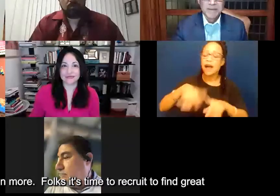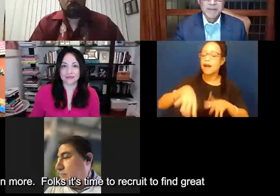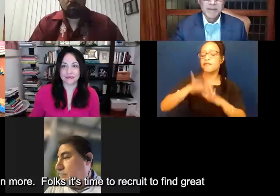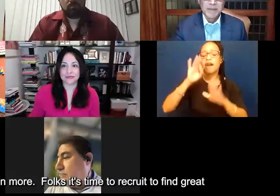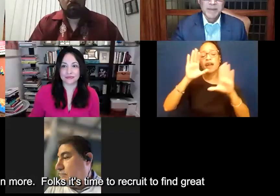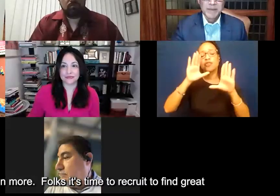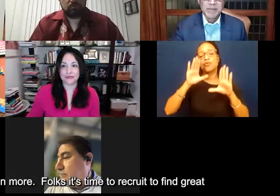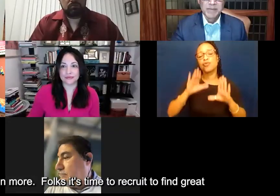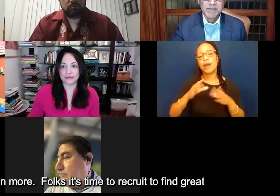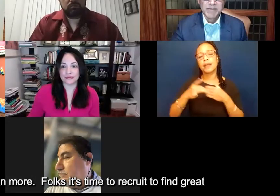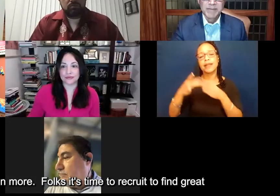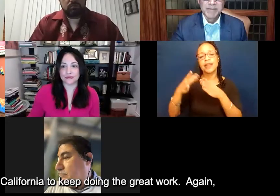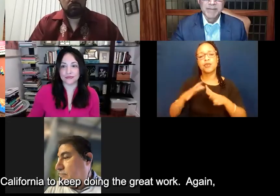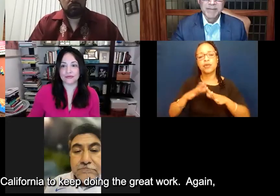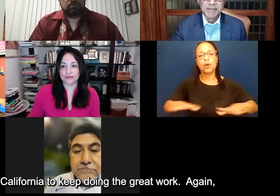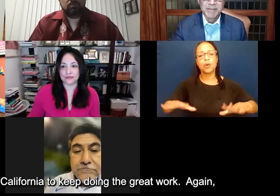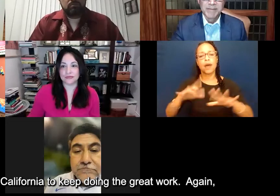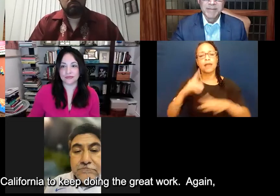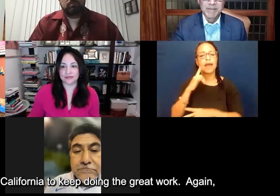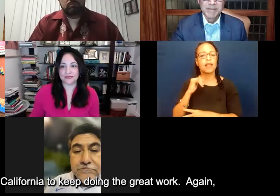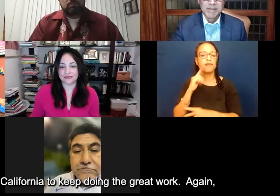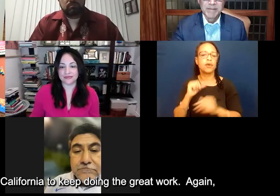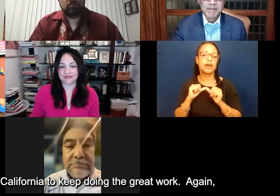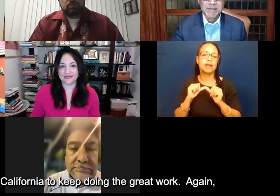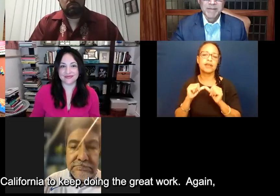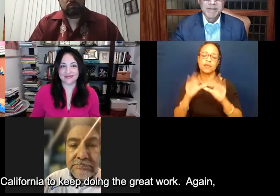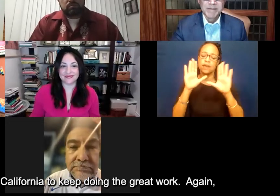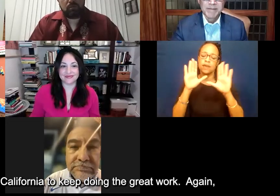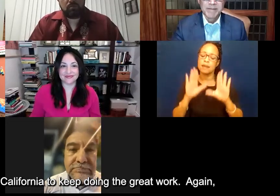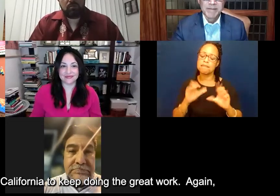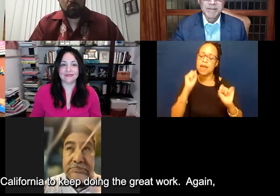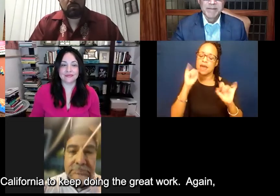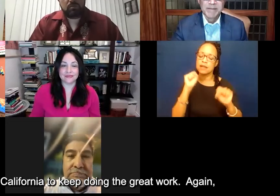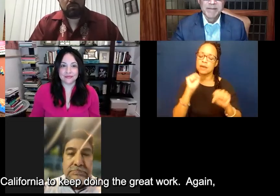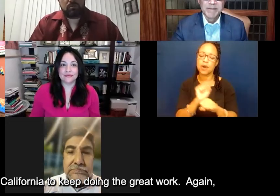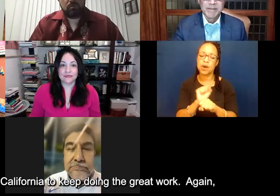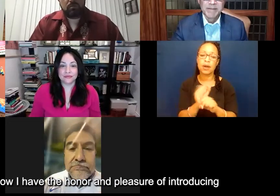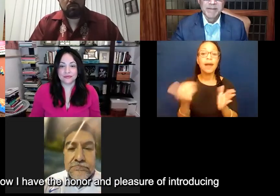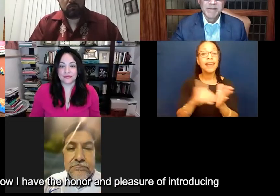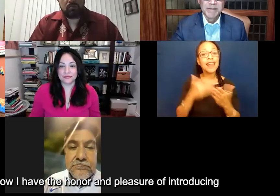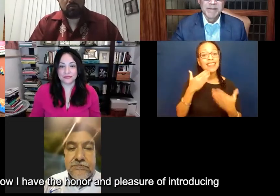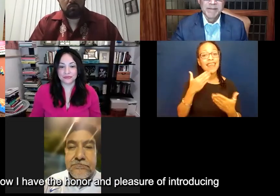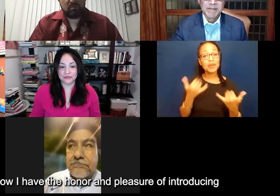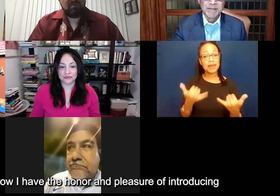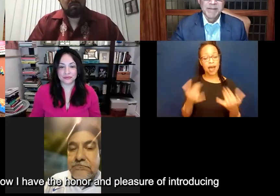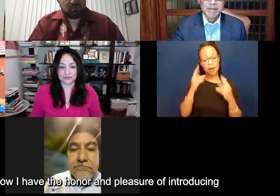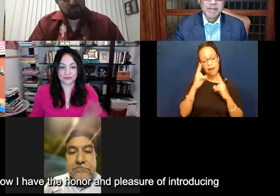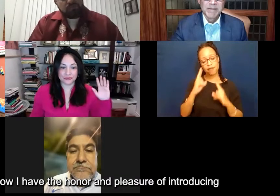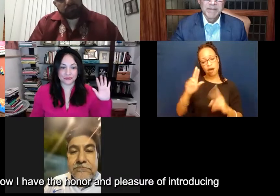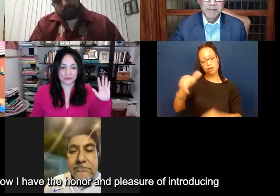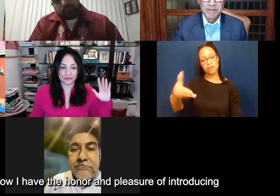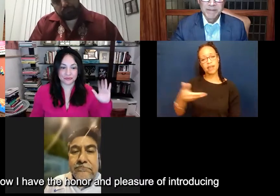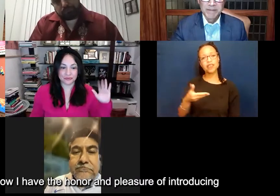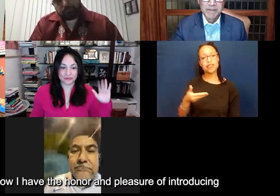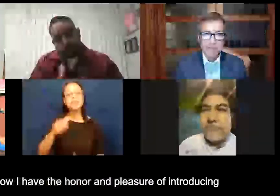across California to keep doing the great work. Again, thank you. And now I have the honor and pleasure of